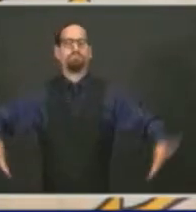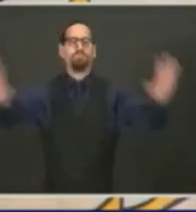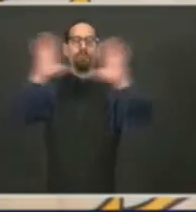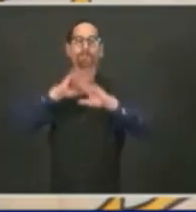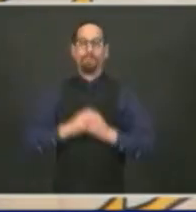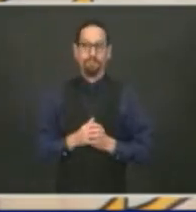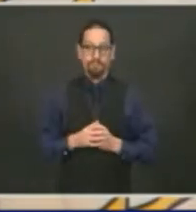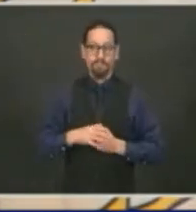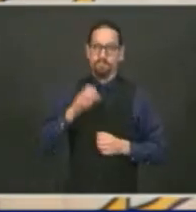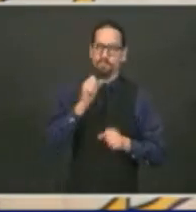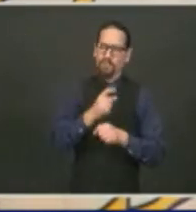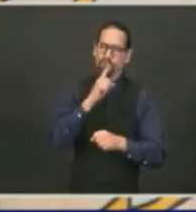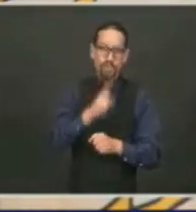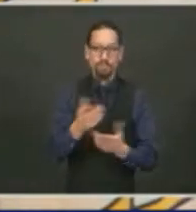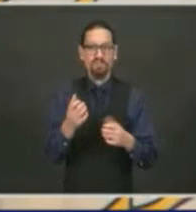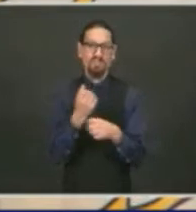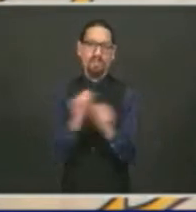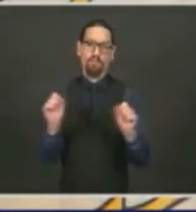life.